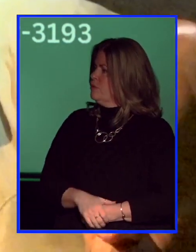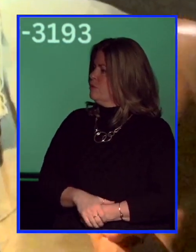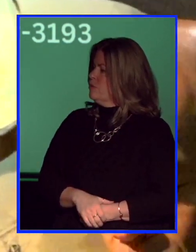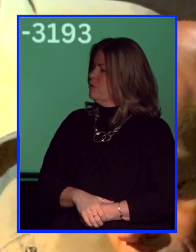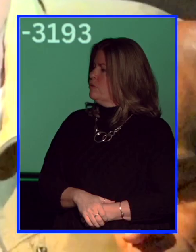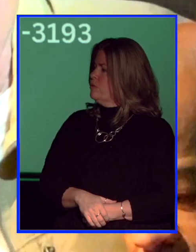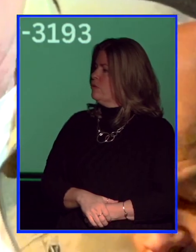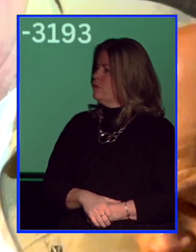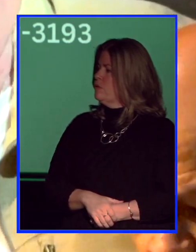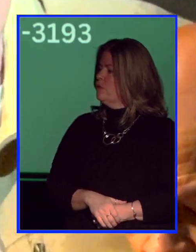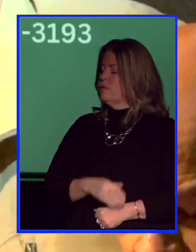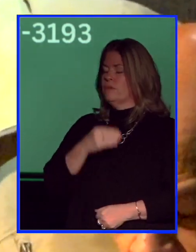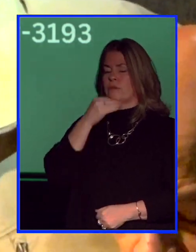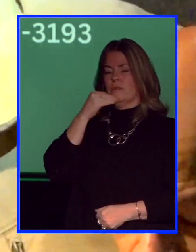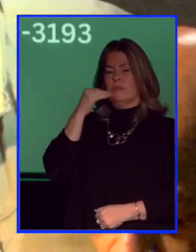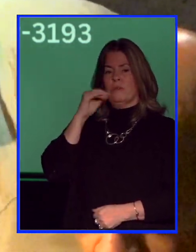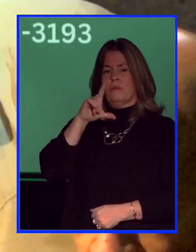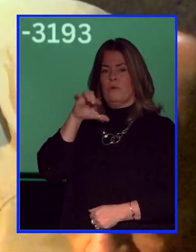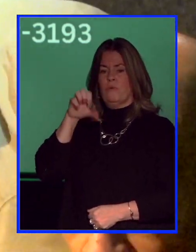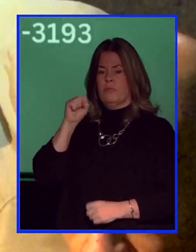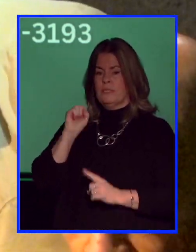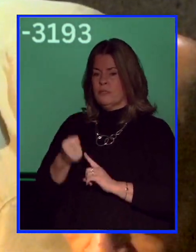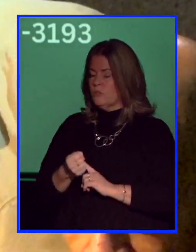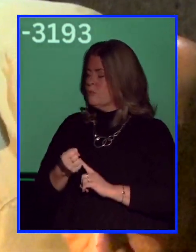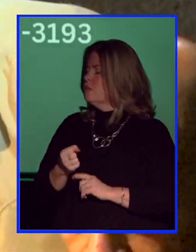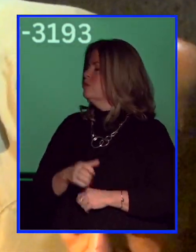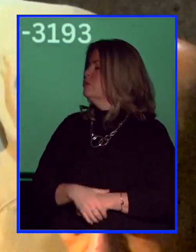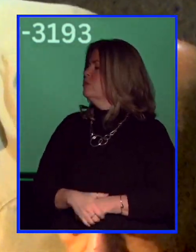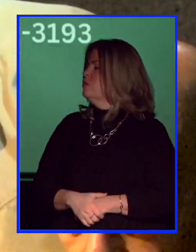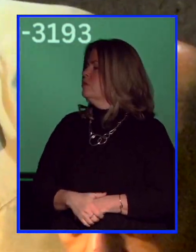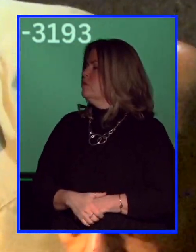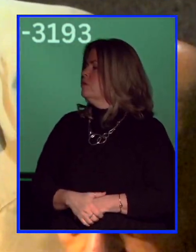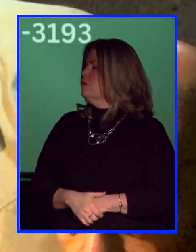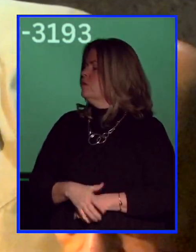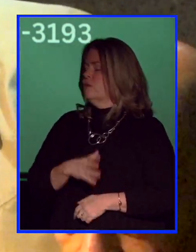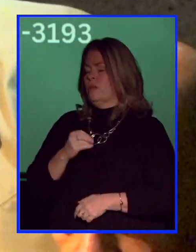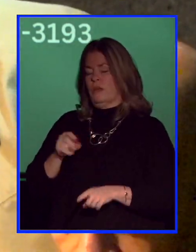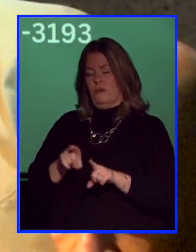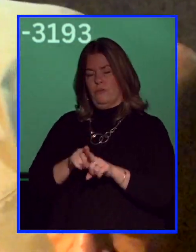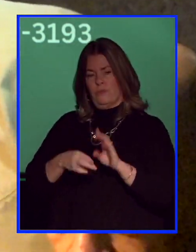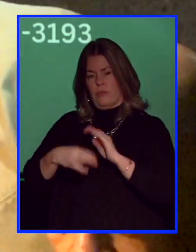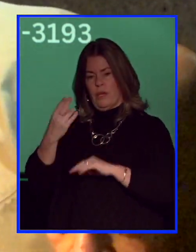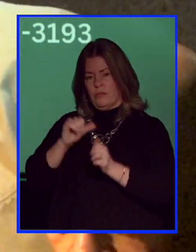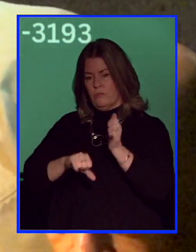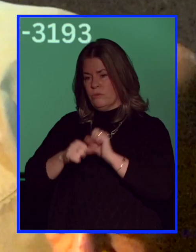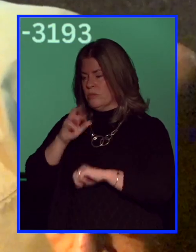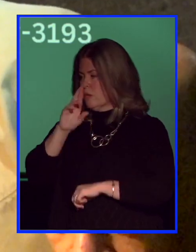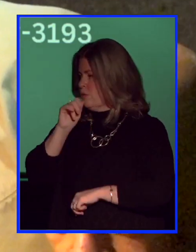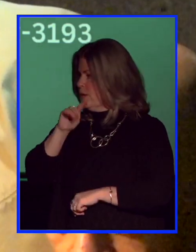being homeless and also the high suicide rate, right?